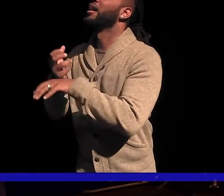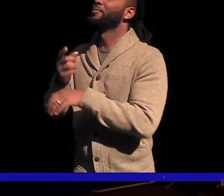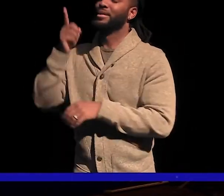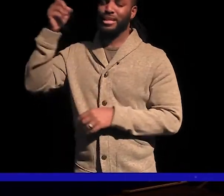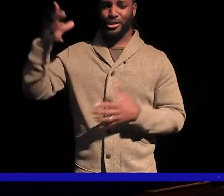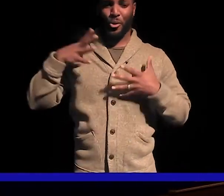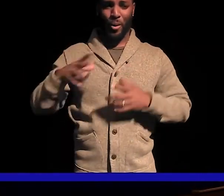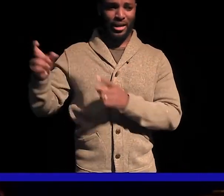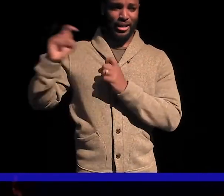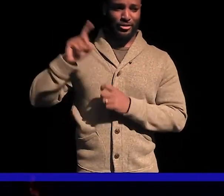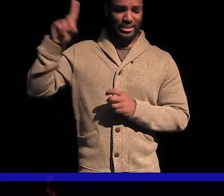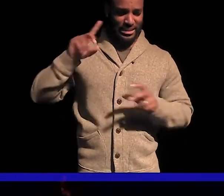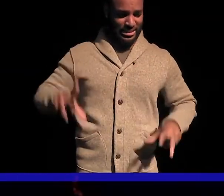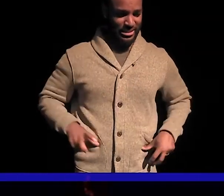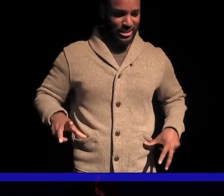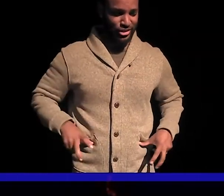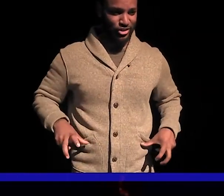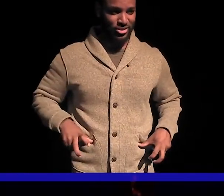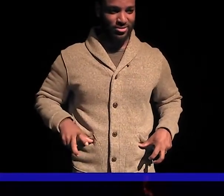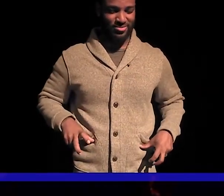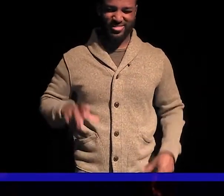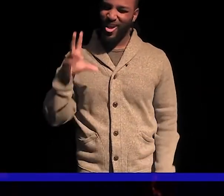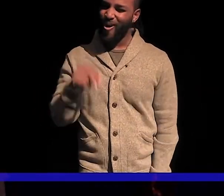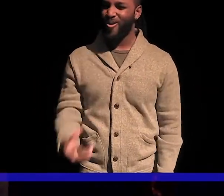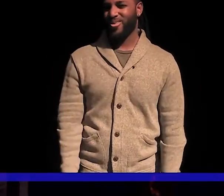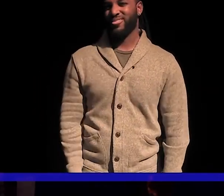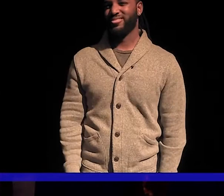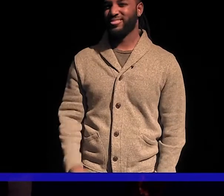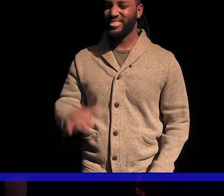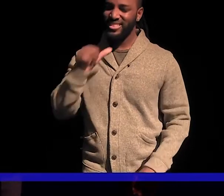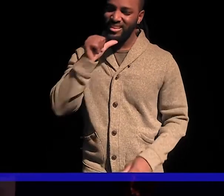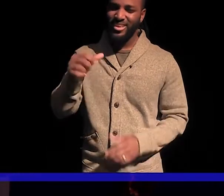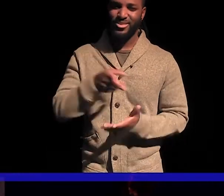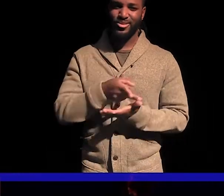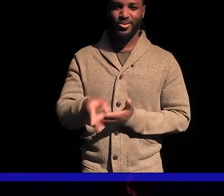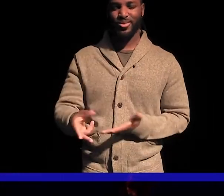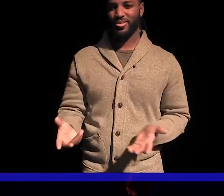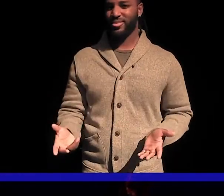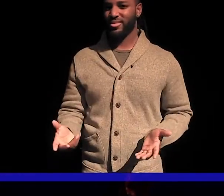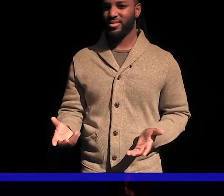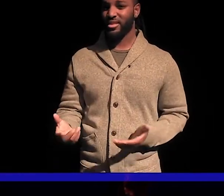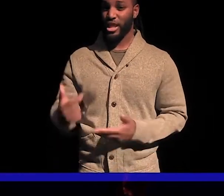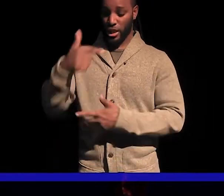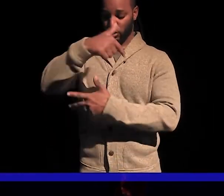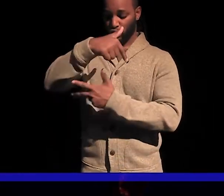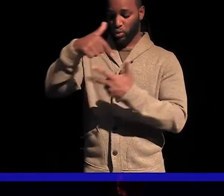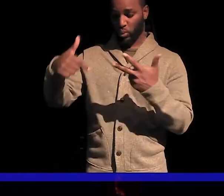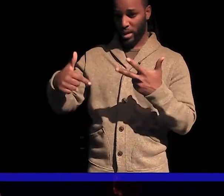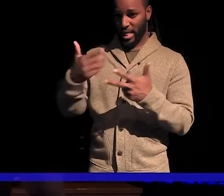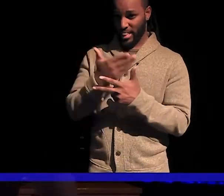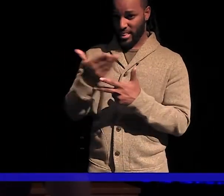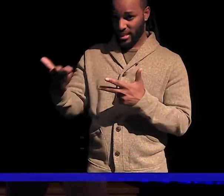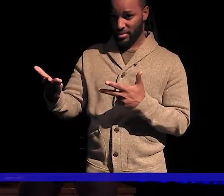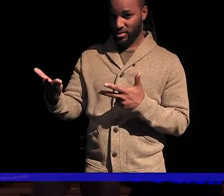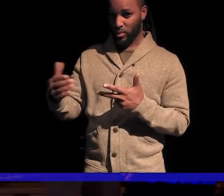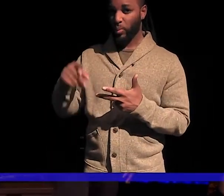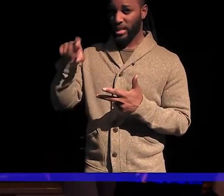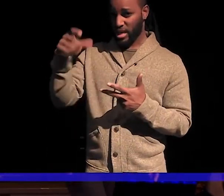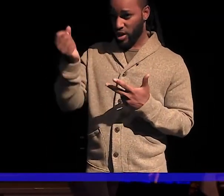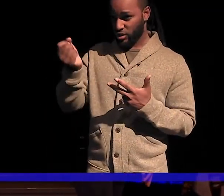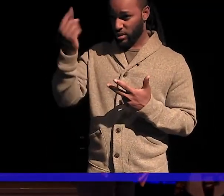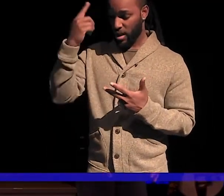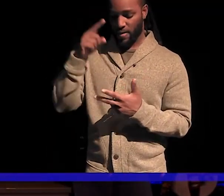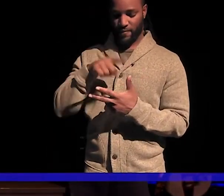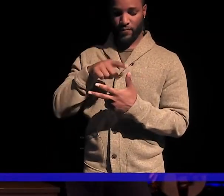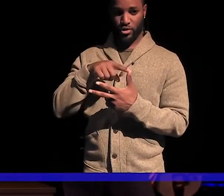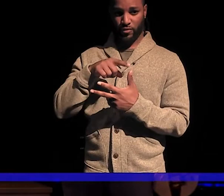stingy God. But nothing could be further than the truth. There's three things that we need to understand.